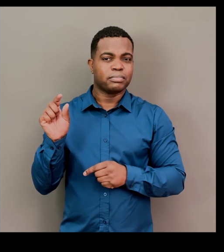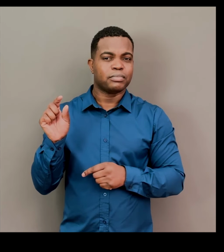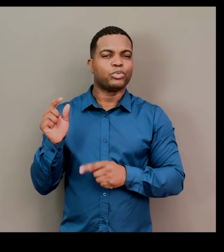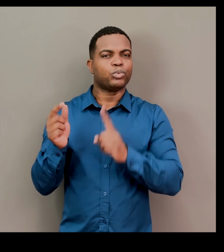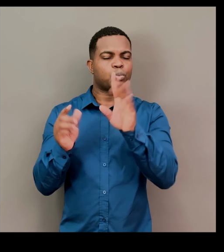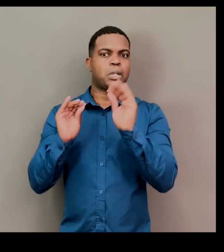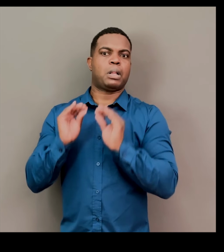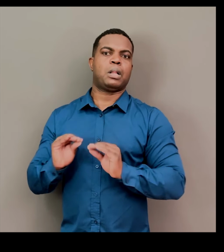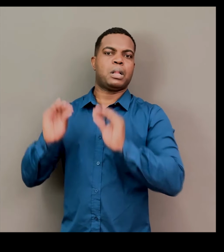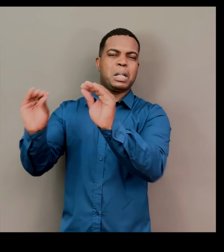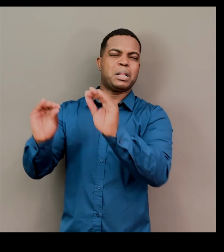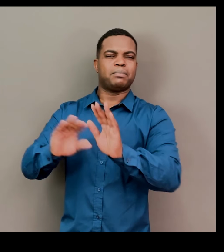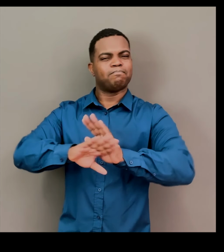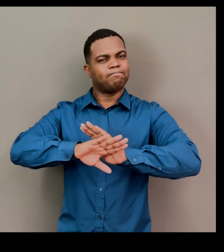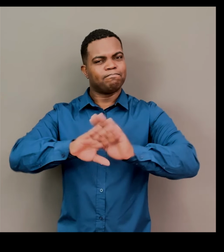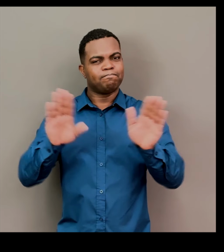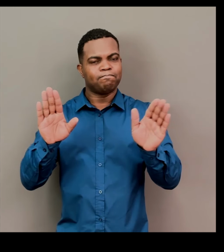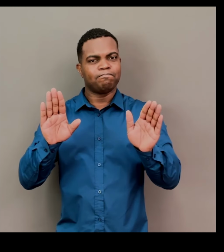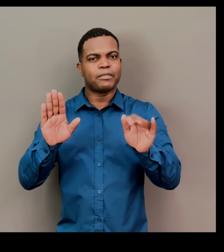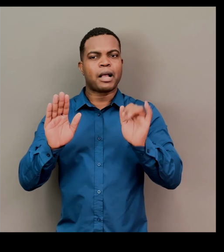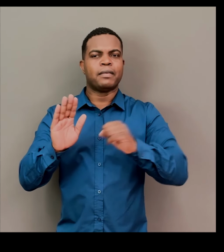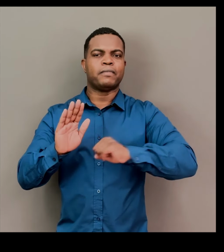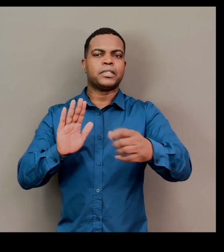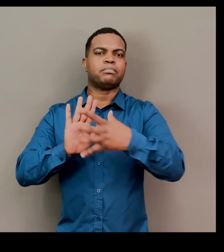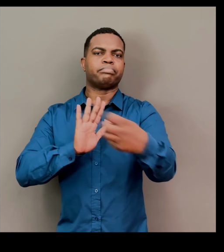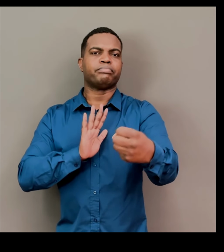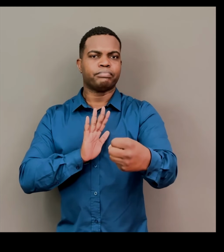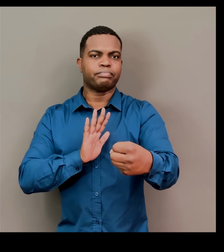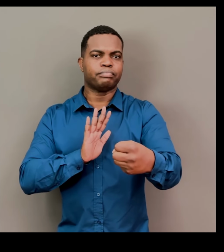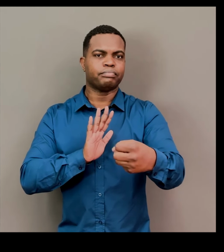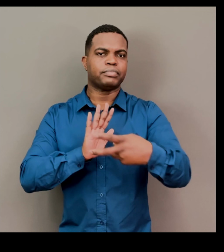This can be used immediately for identity theft and more.